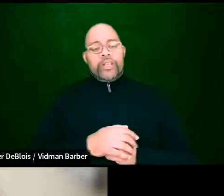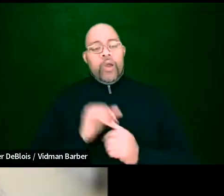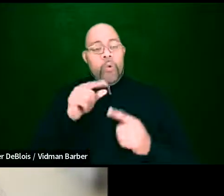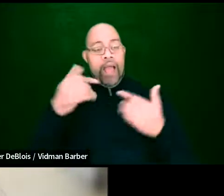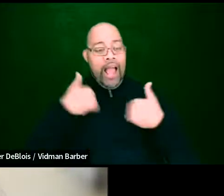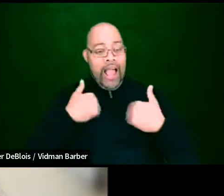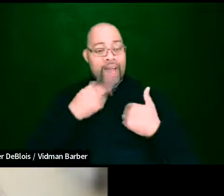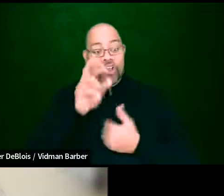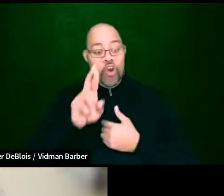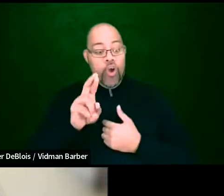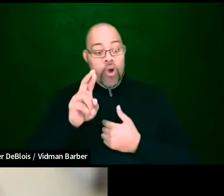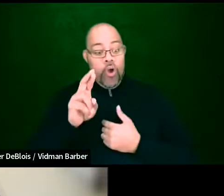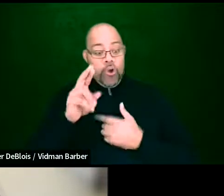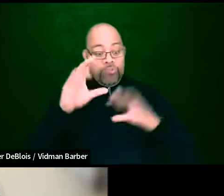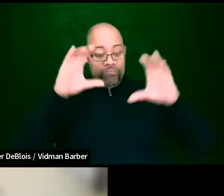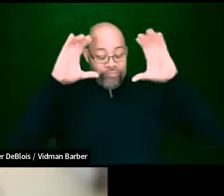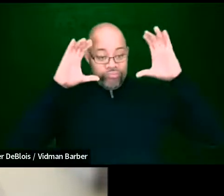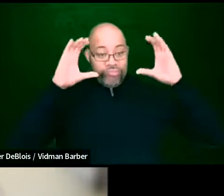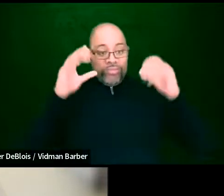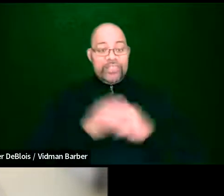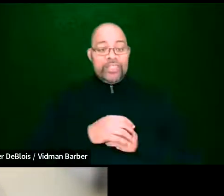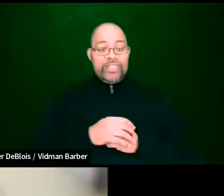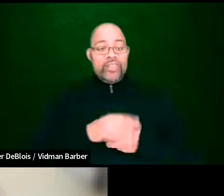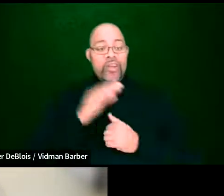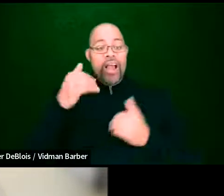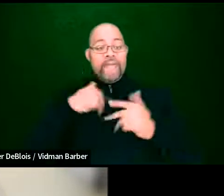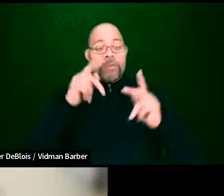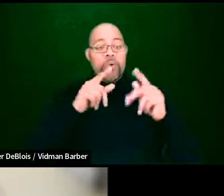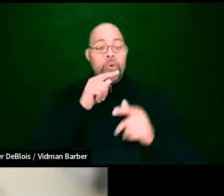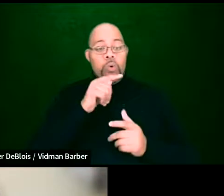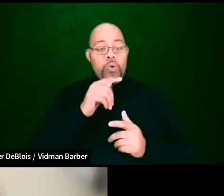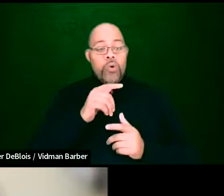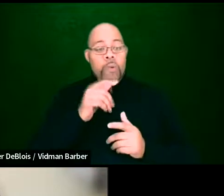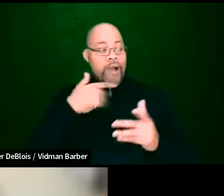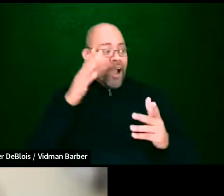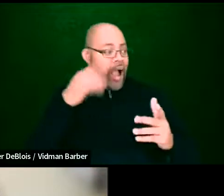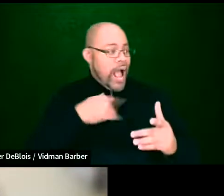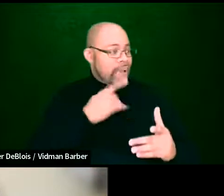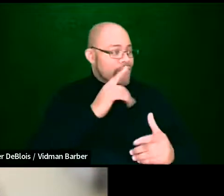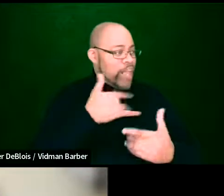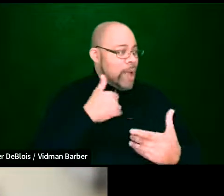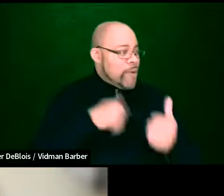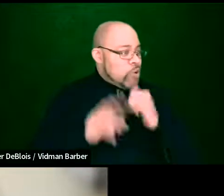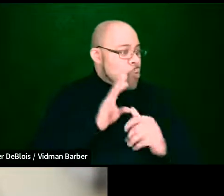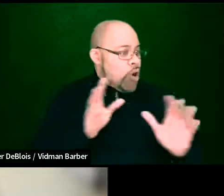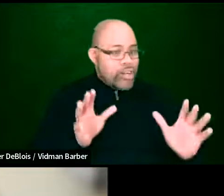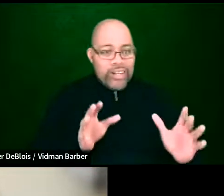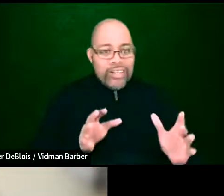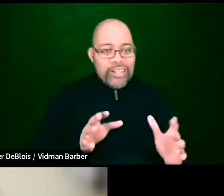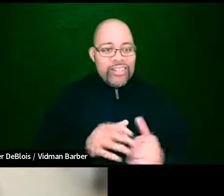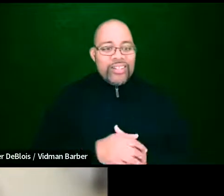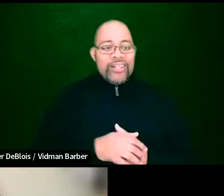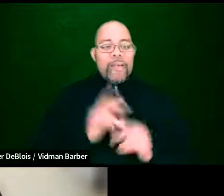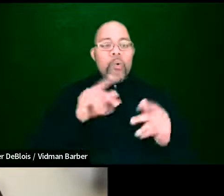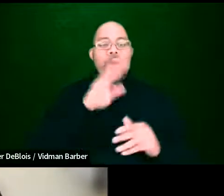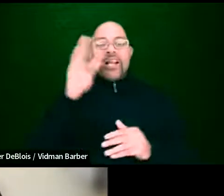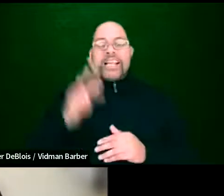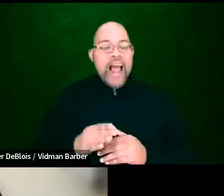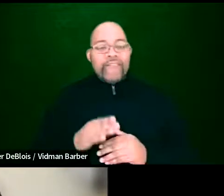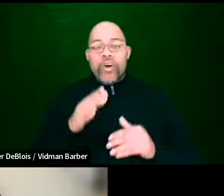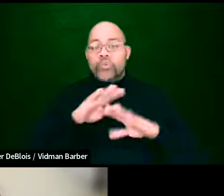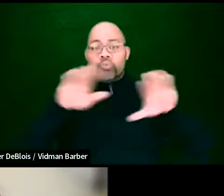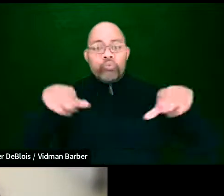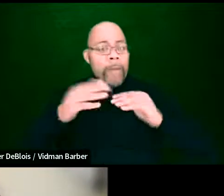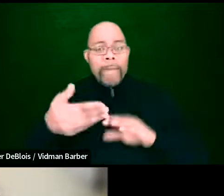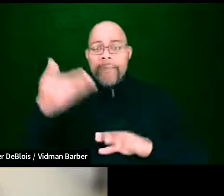have the VR headset, you put that on, we have people who are like, oh my God, I actually feel like I'm underwater. People who've never gone